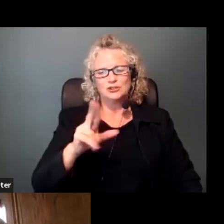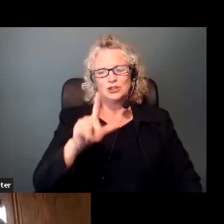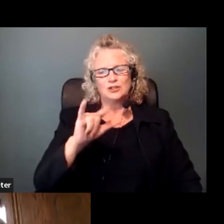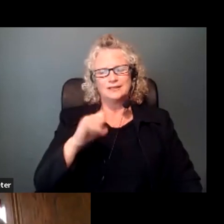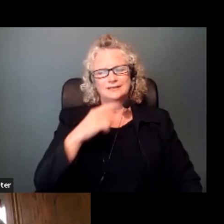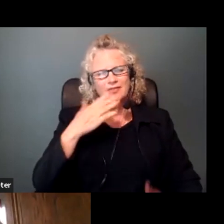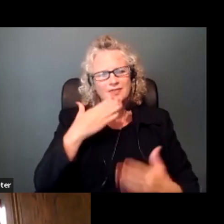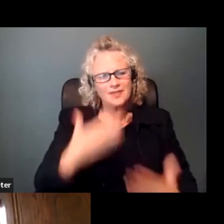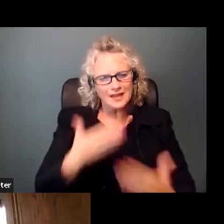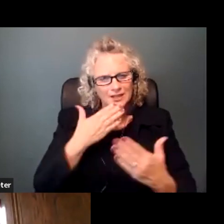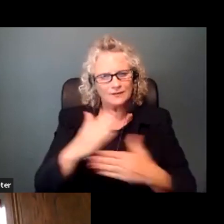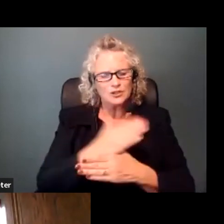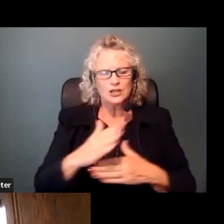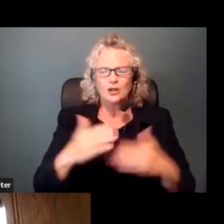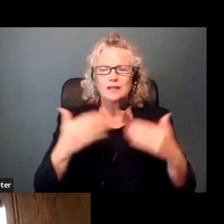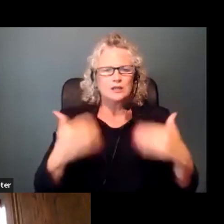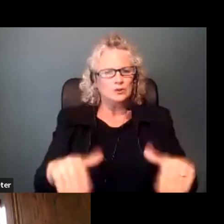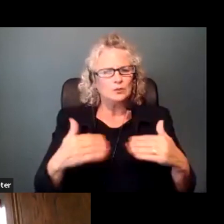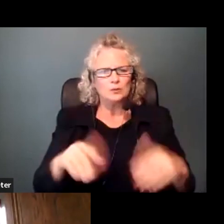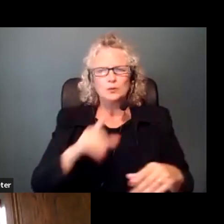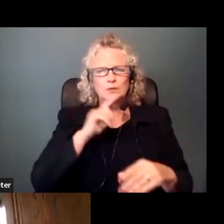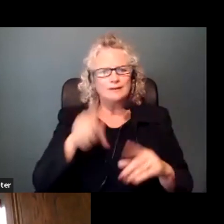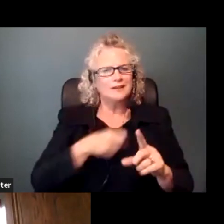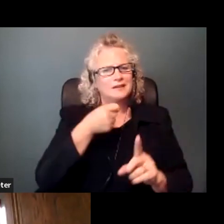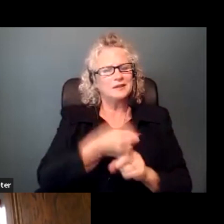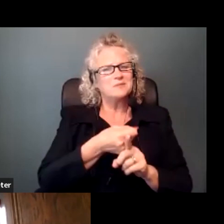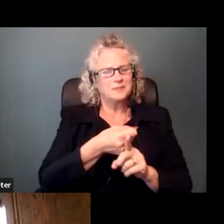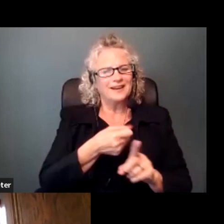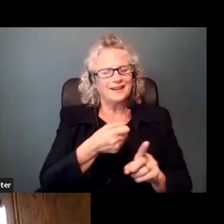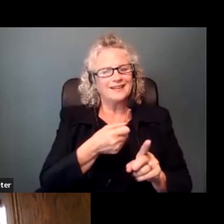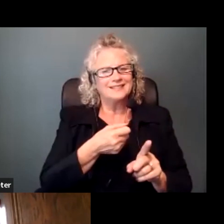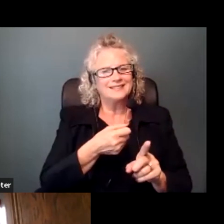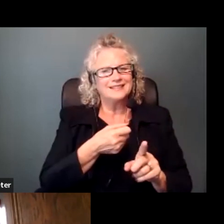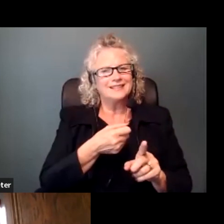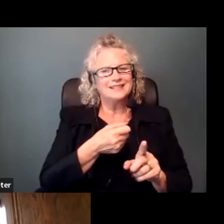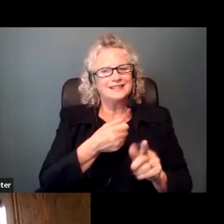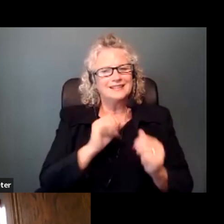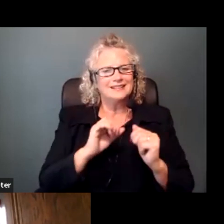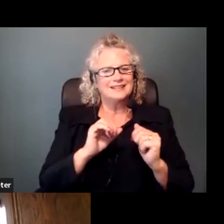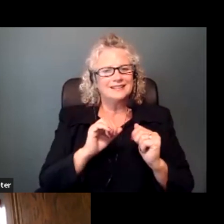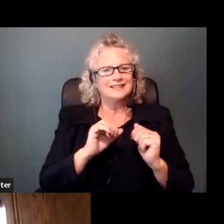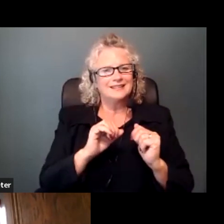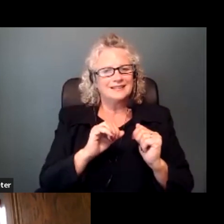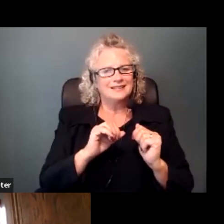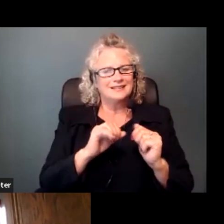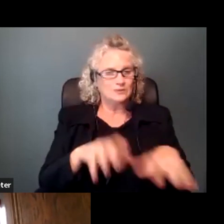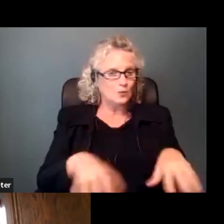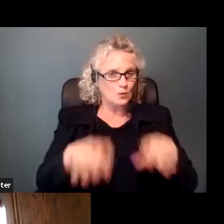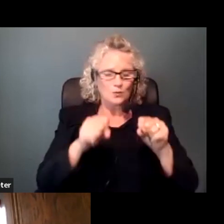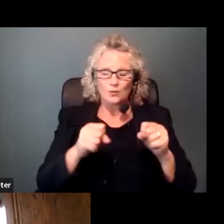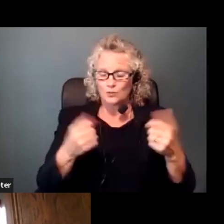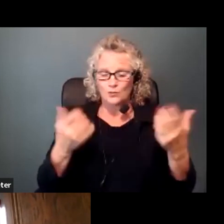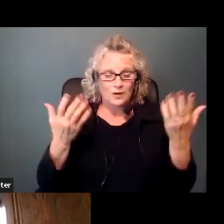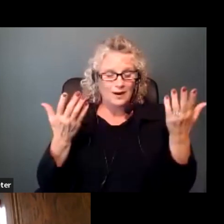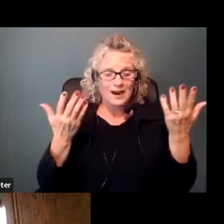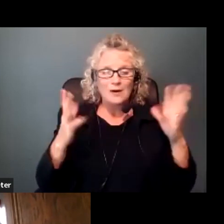has a huge impact to be able to host folks. And the fact that, we have a lot of people that are already radically loving the